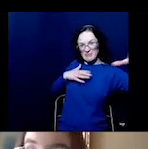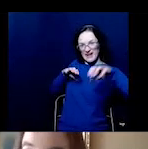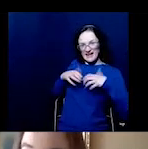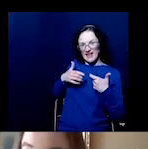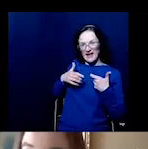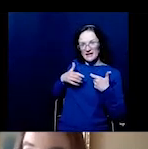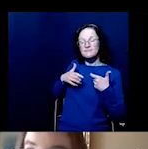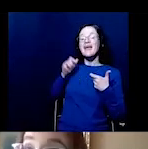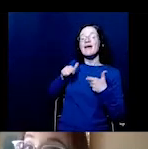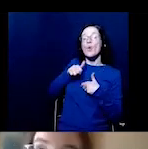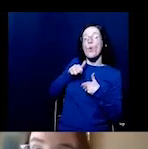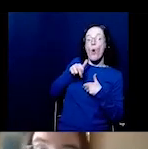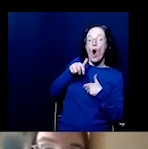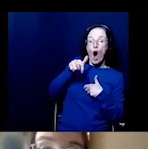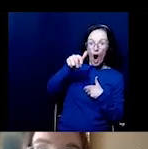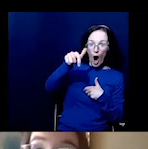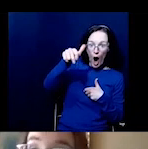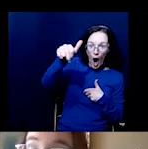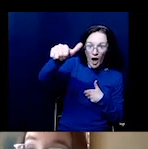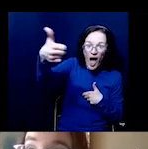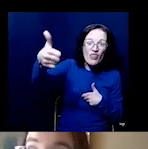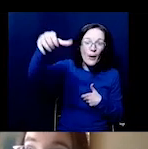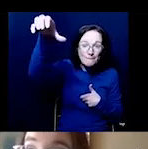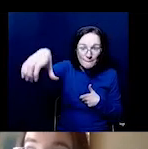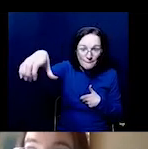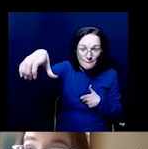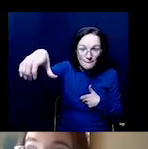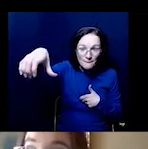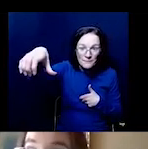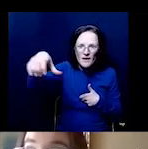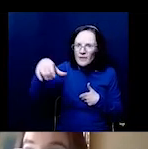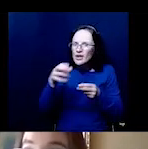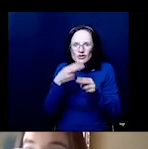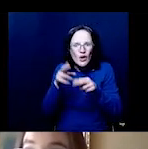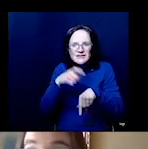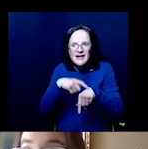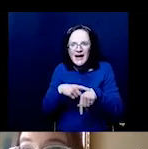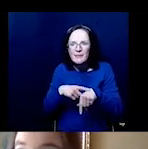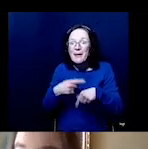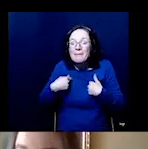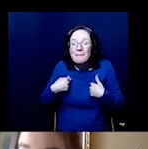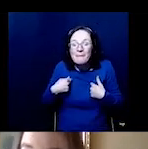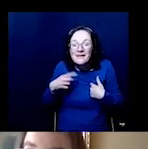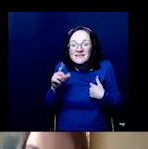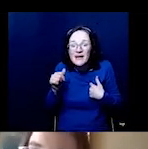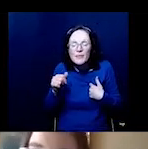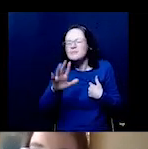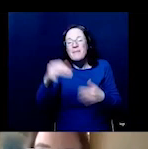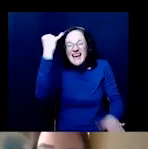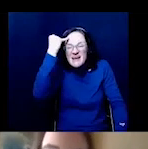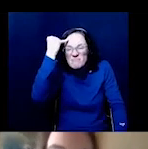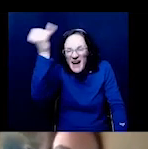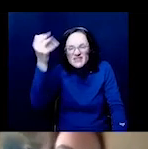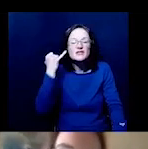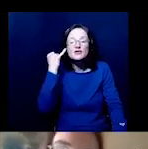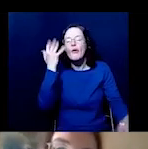but imagine if you have difficulties walking and there wasn't any snow removals the next day of a snowstorm. Well, it's difficult to